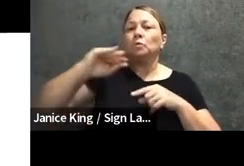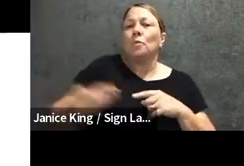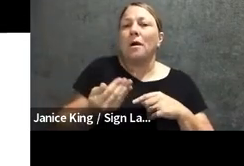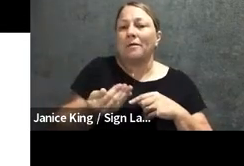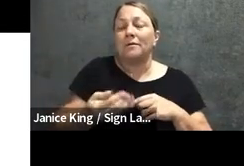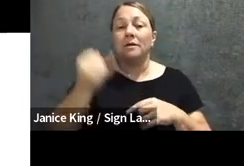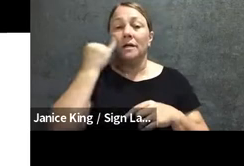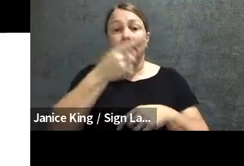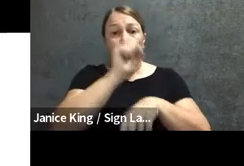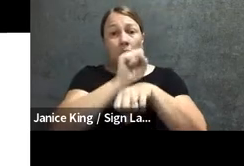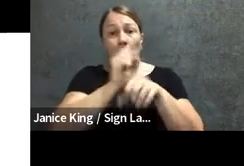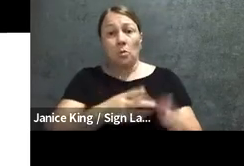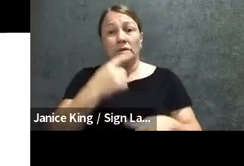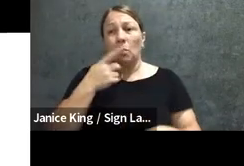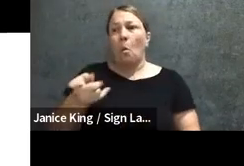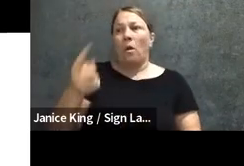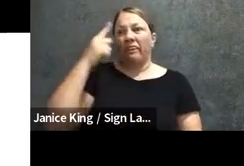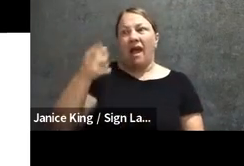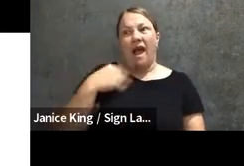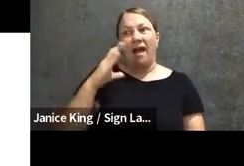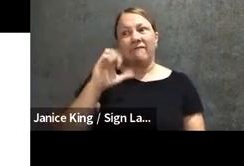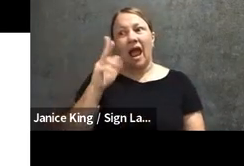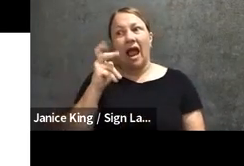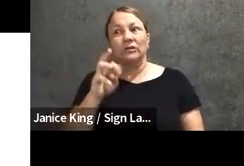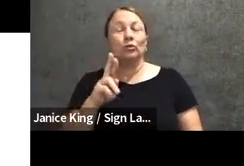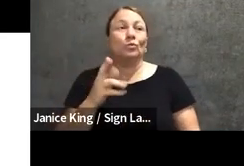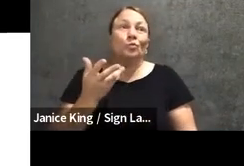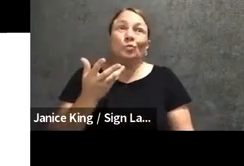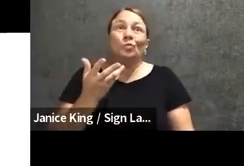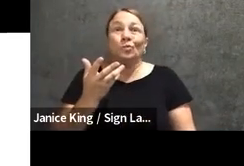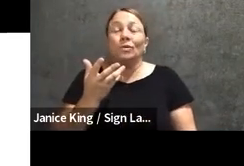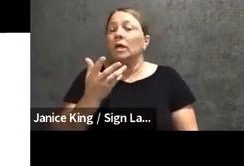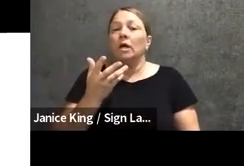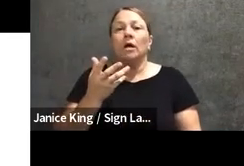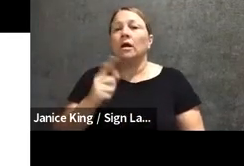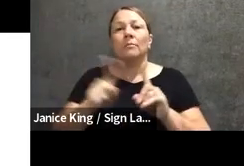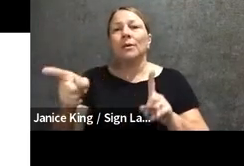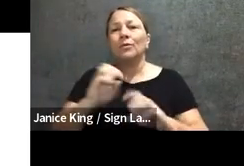believes the person has cancer, even if the applicant does not actually have cancer.